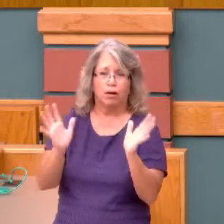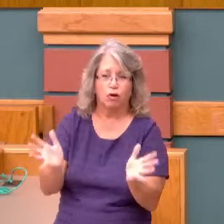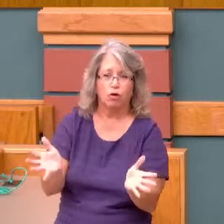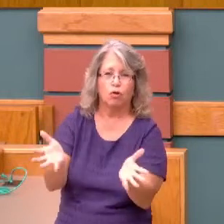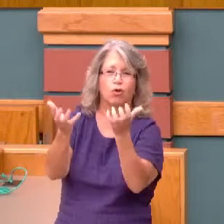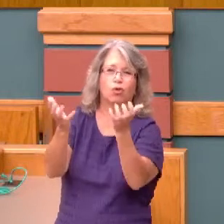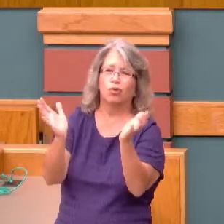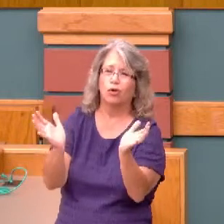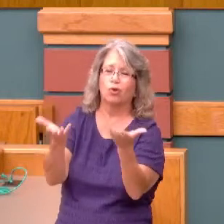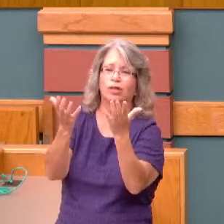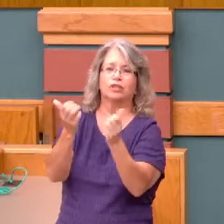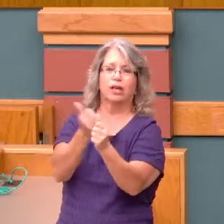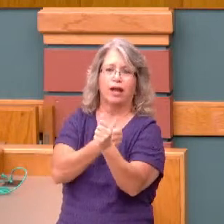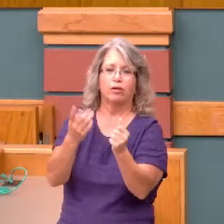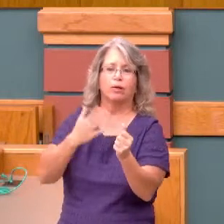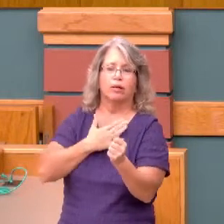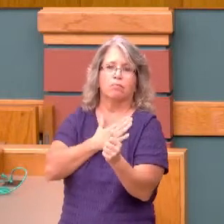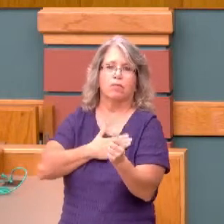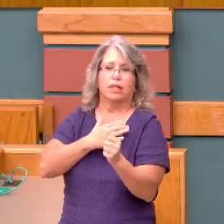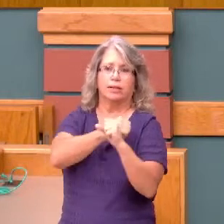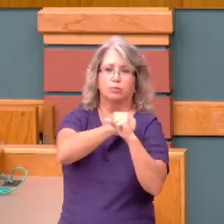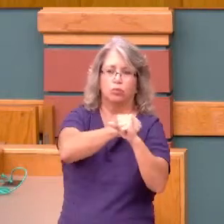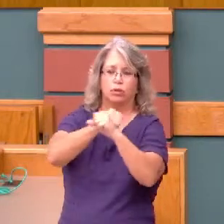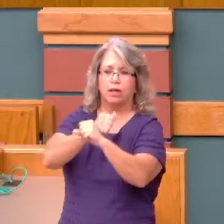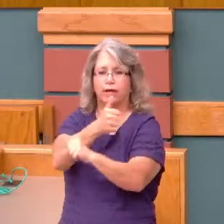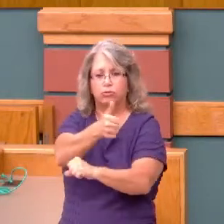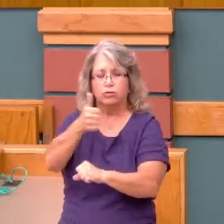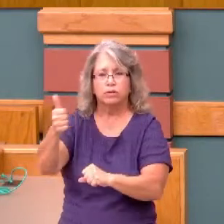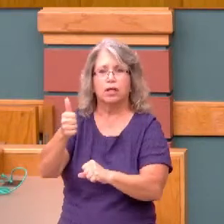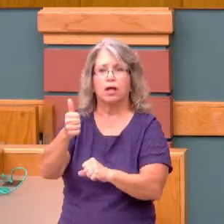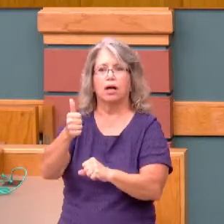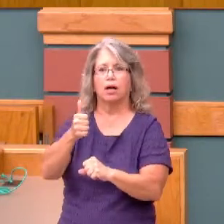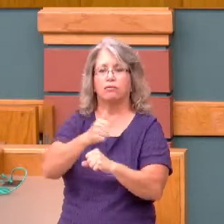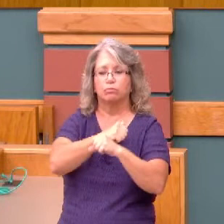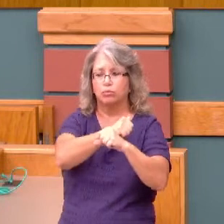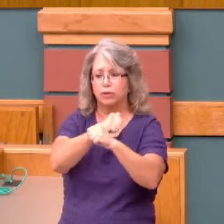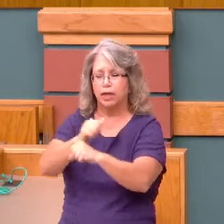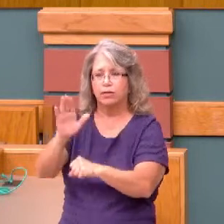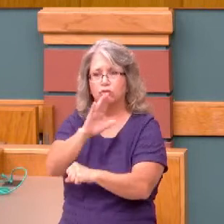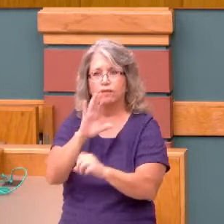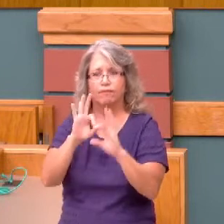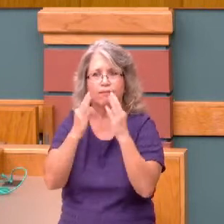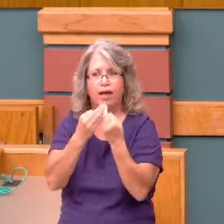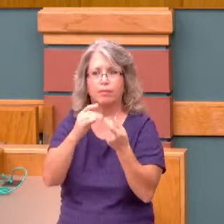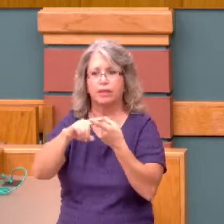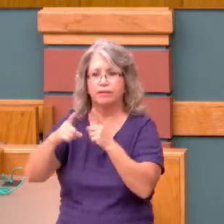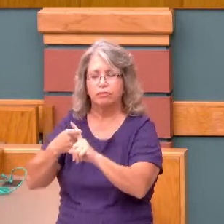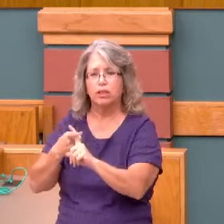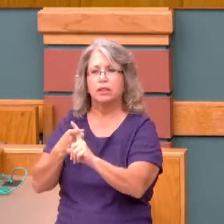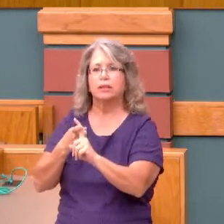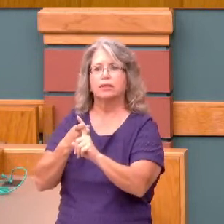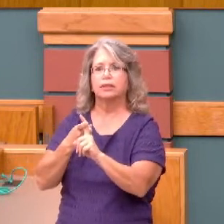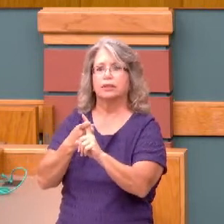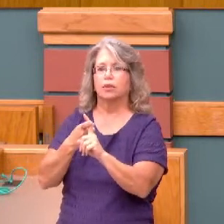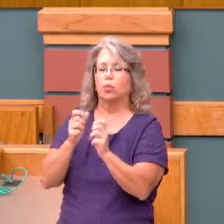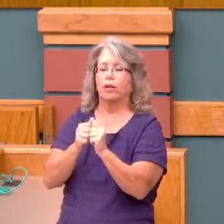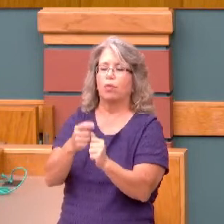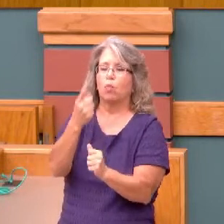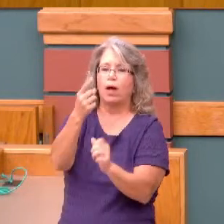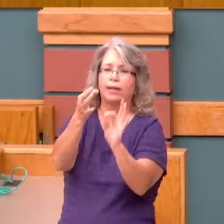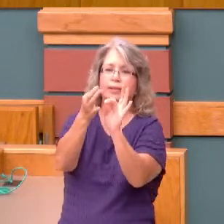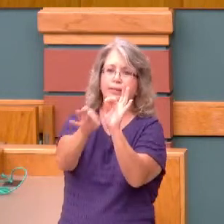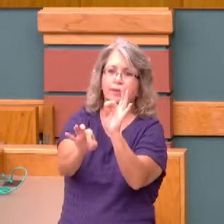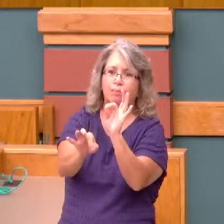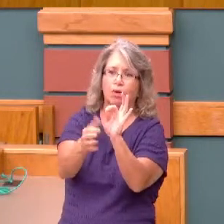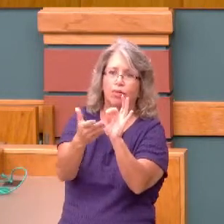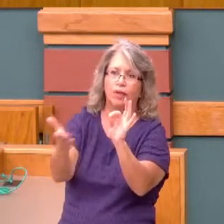yourself and your family, your friends, by doing one simple thing, and that's getting vaccinated.